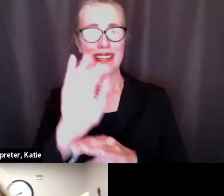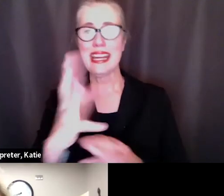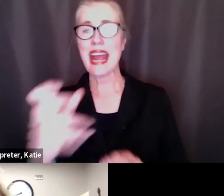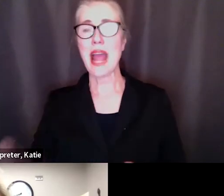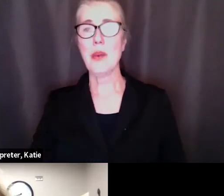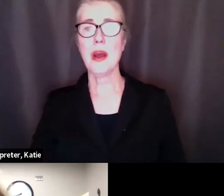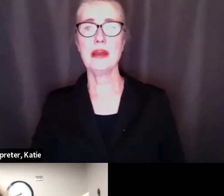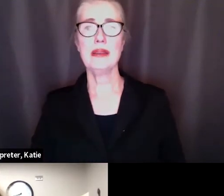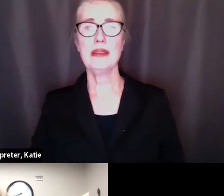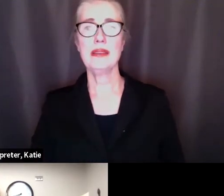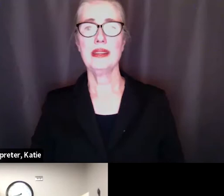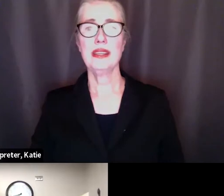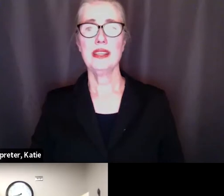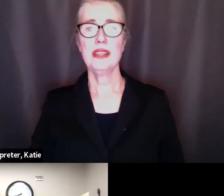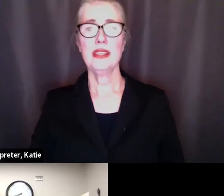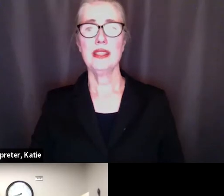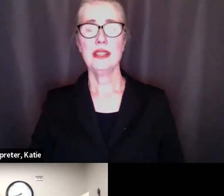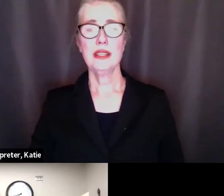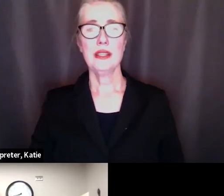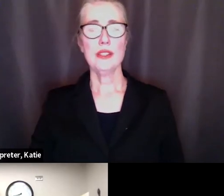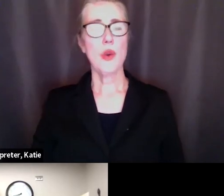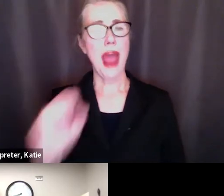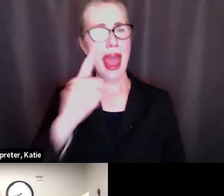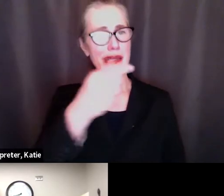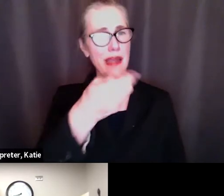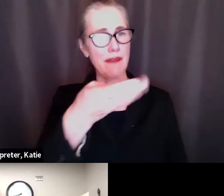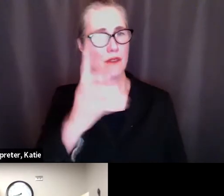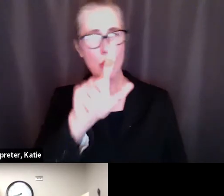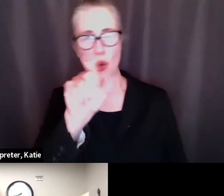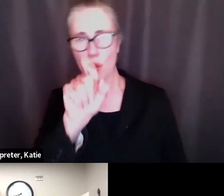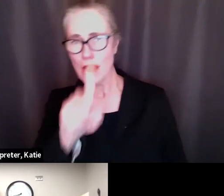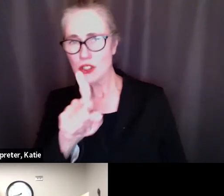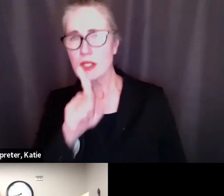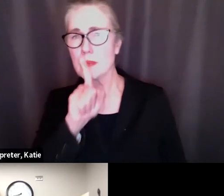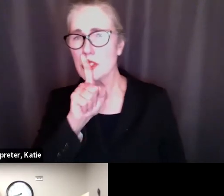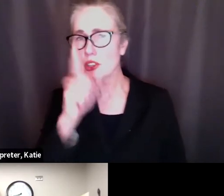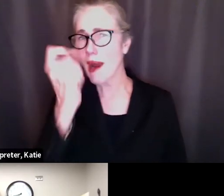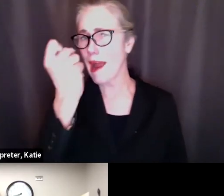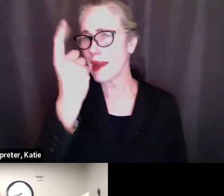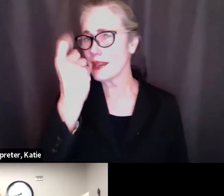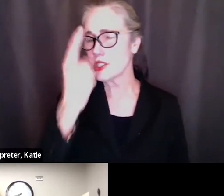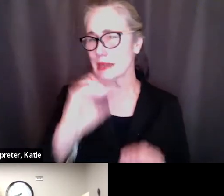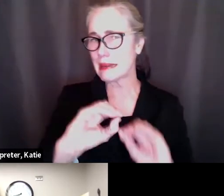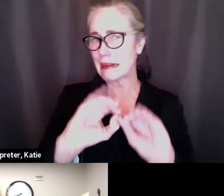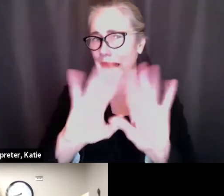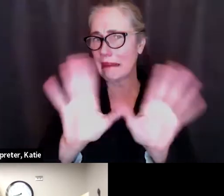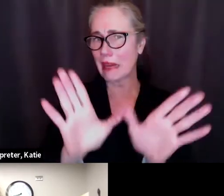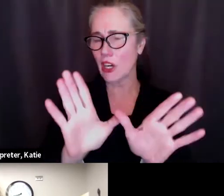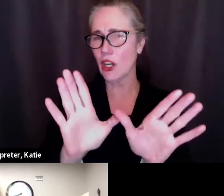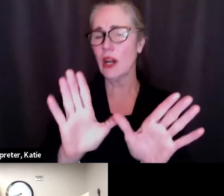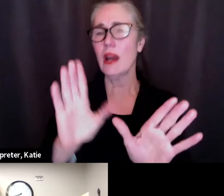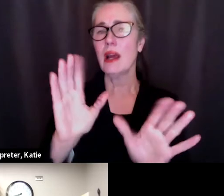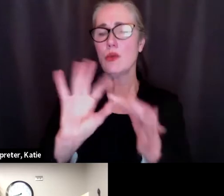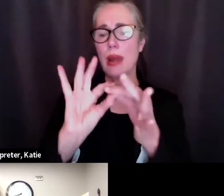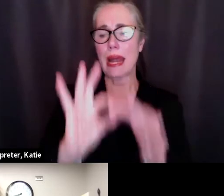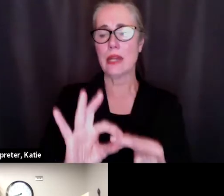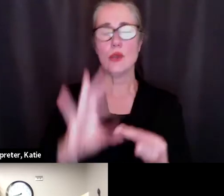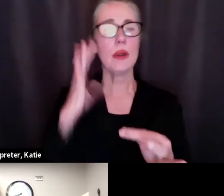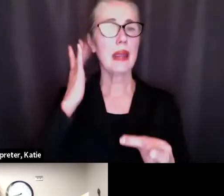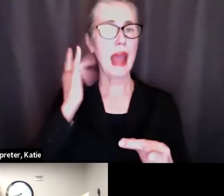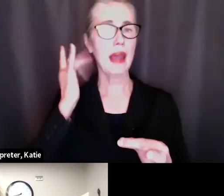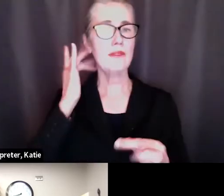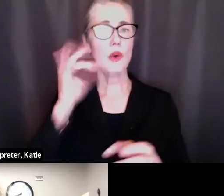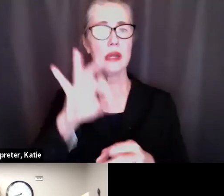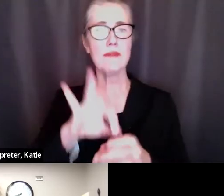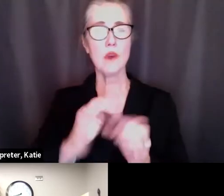please could you refresh my memory as far as the california voting rights act what